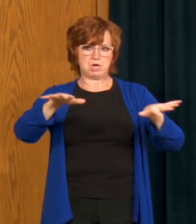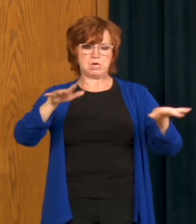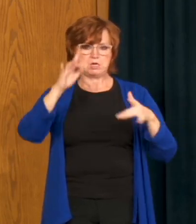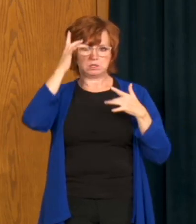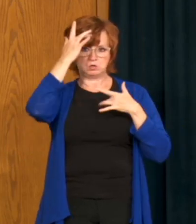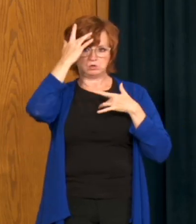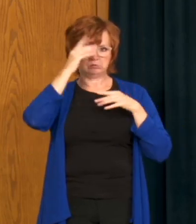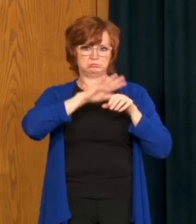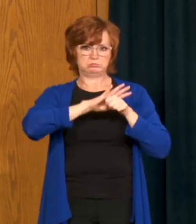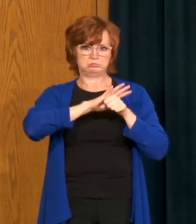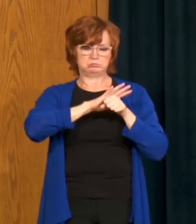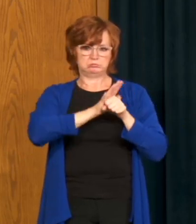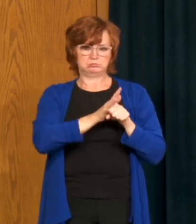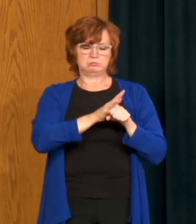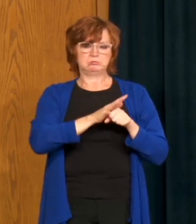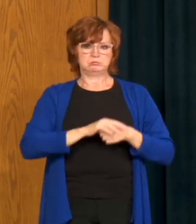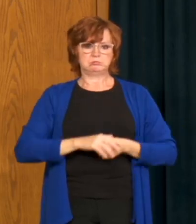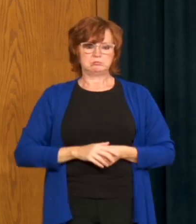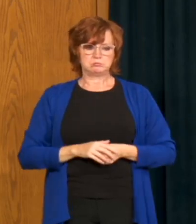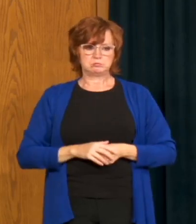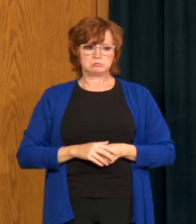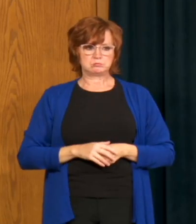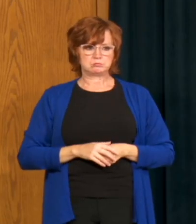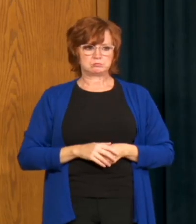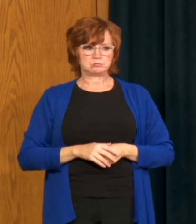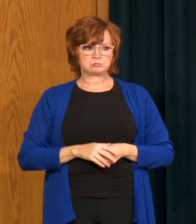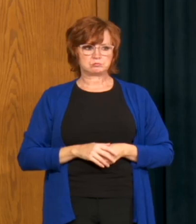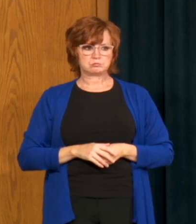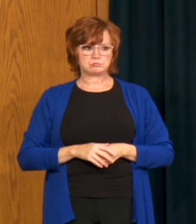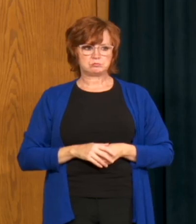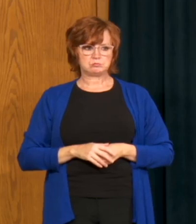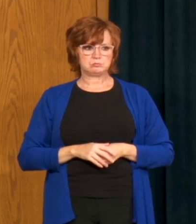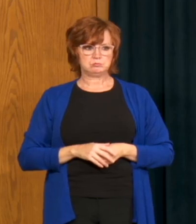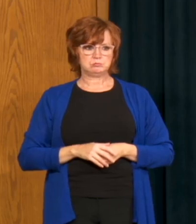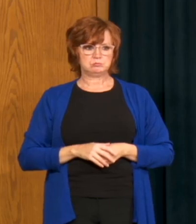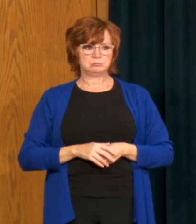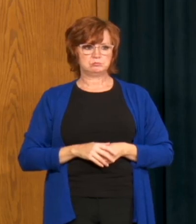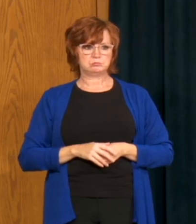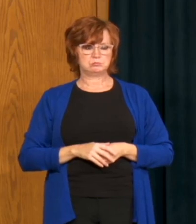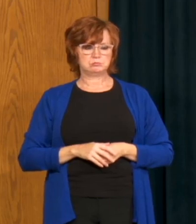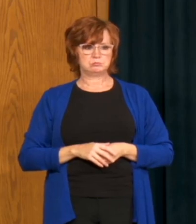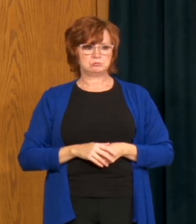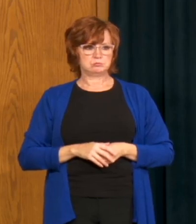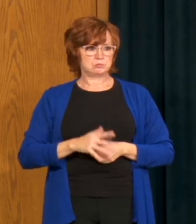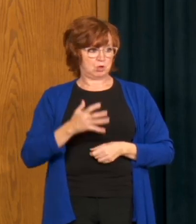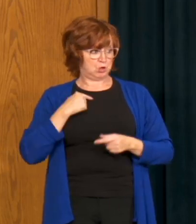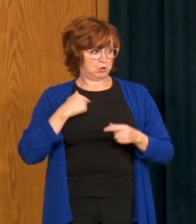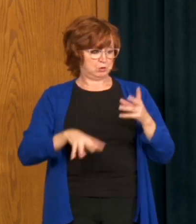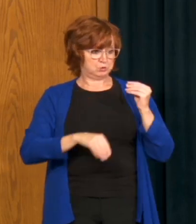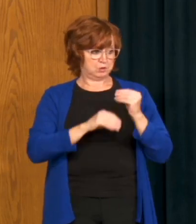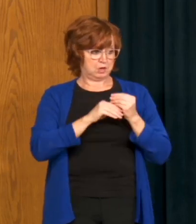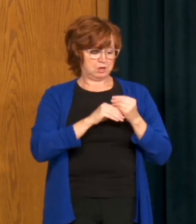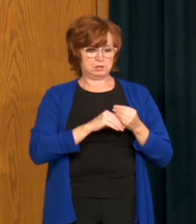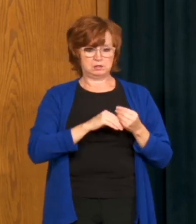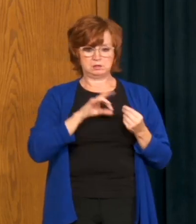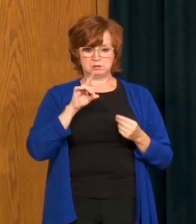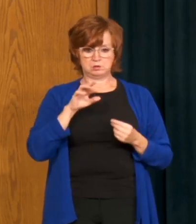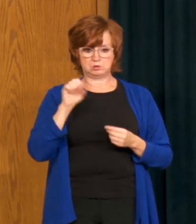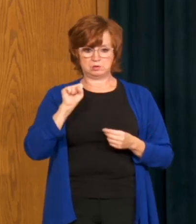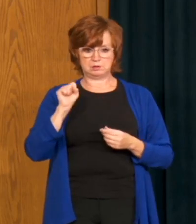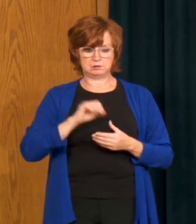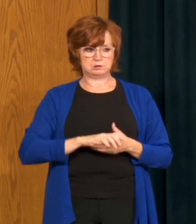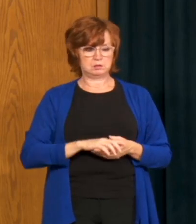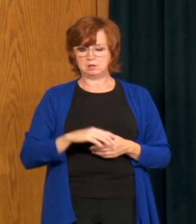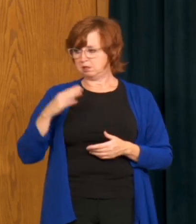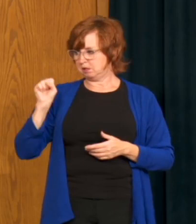I think people can be quite confident that that work is taking place on what safe play looks like. Do you want to speak to any of the specifics on that, Doctor?